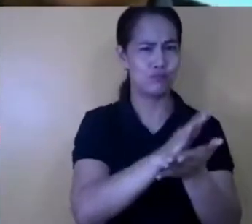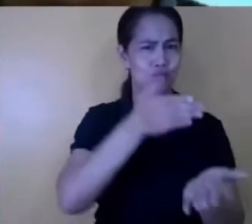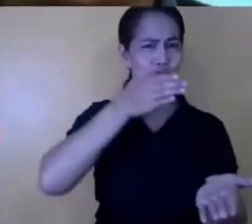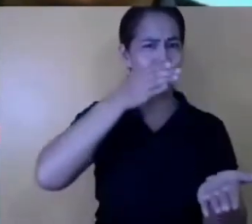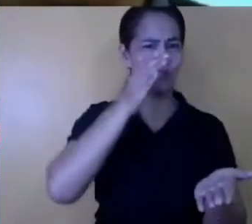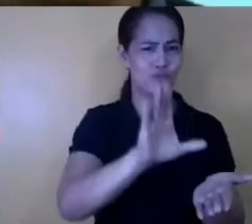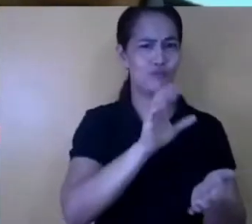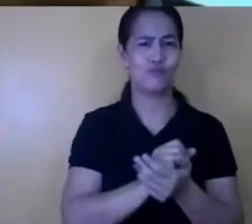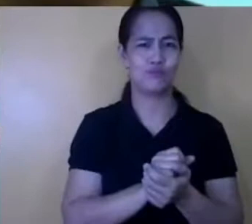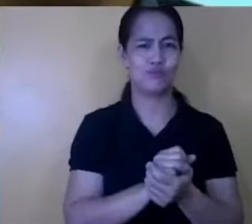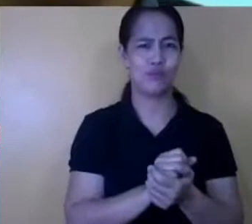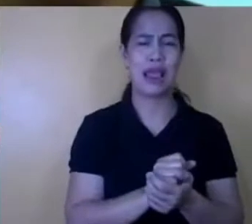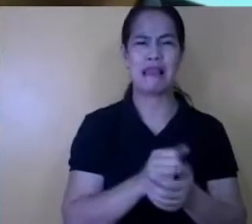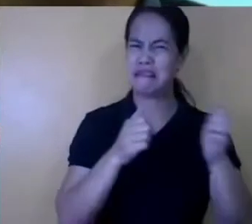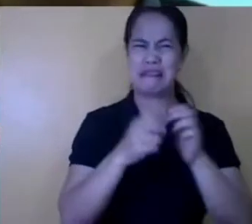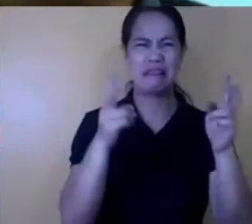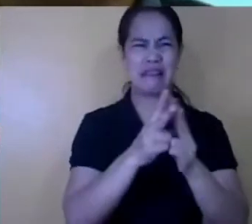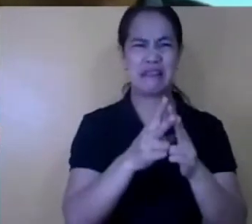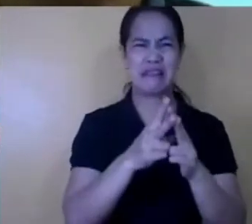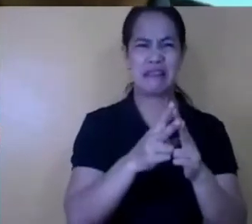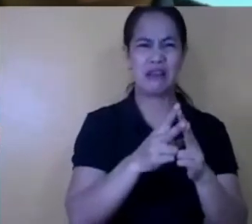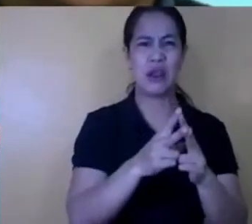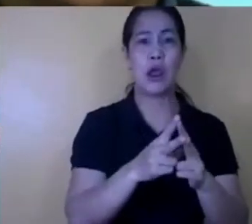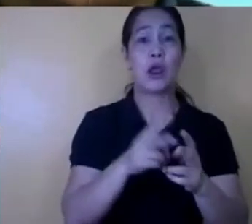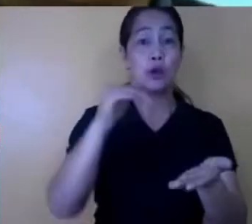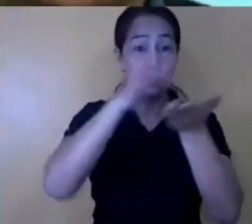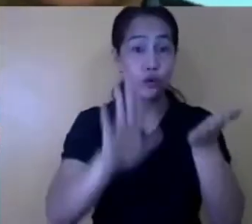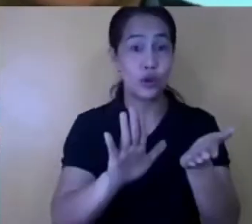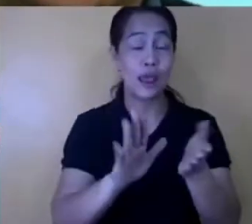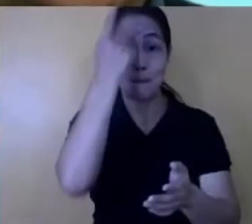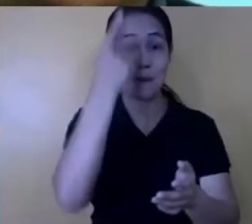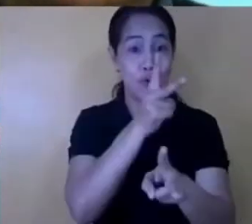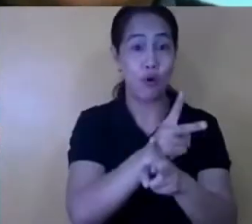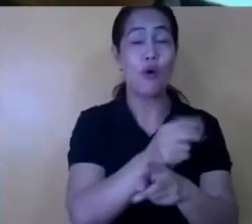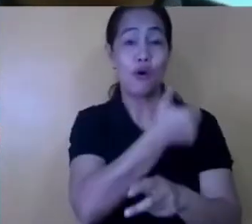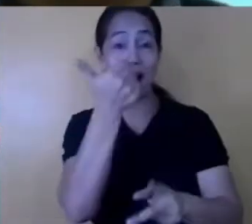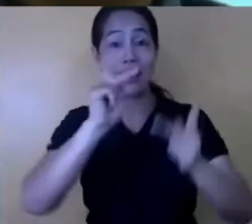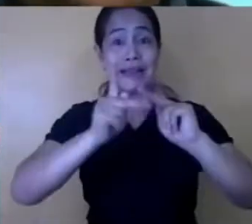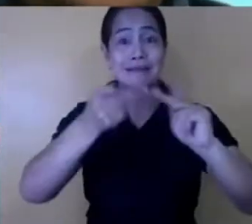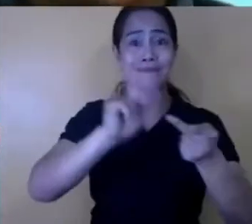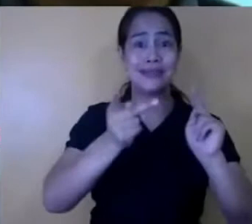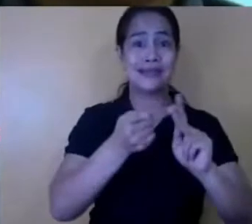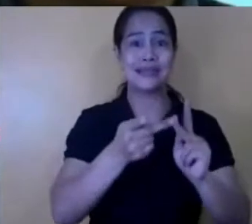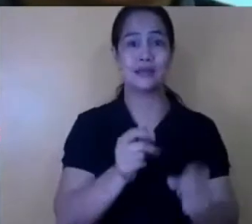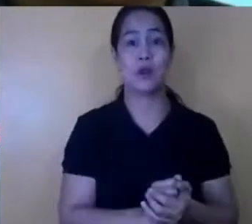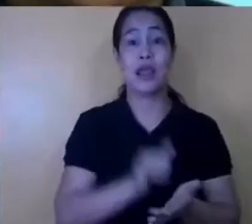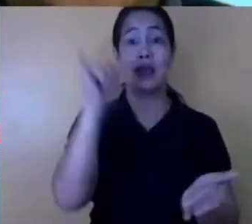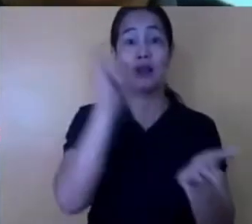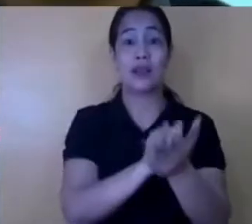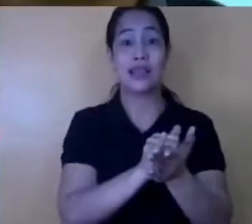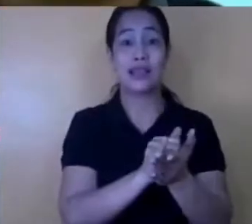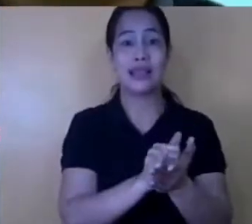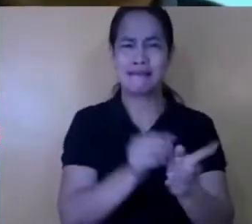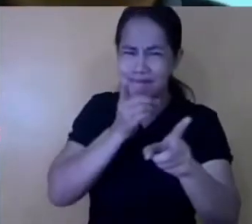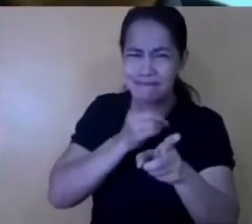your superior, colleagues, learners, parents, or guardians, and other stakeholders, that directly